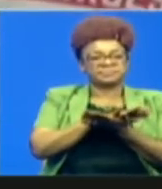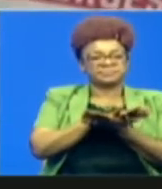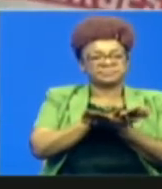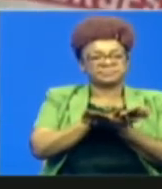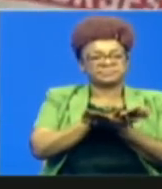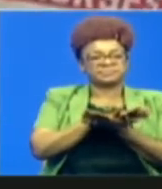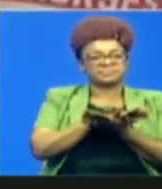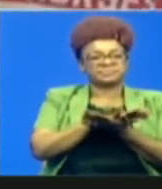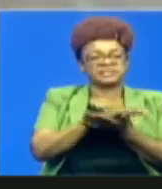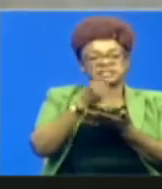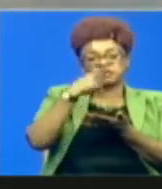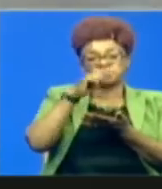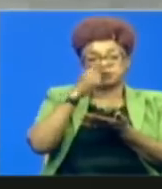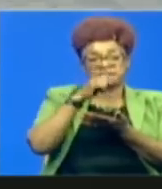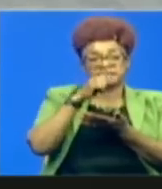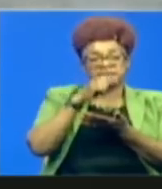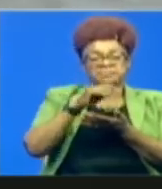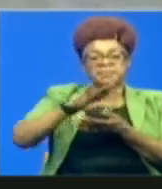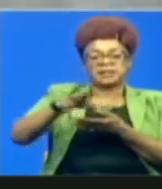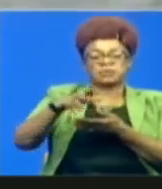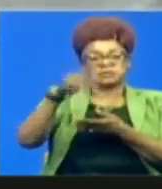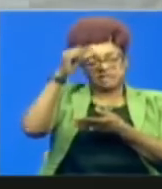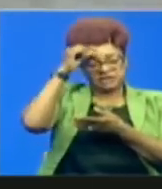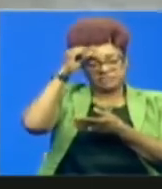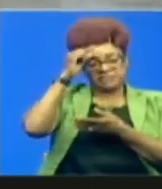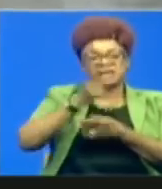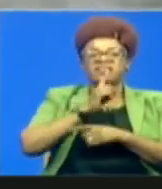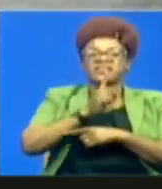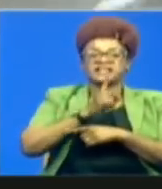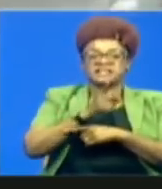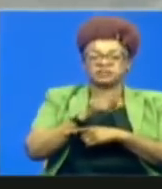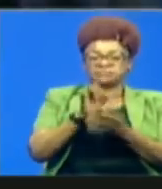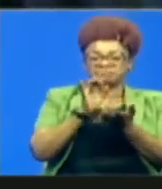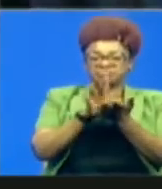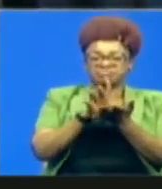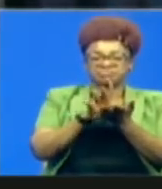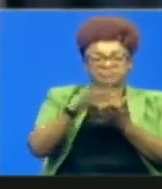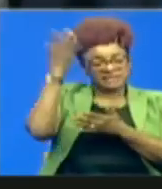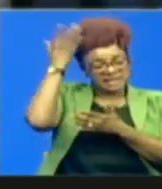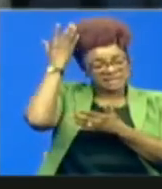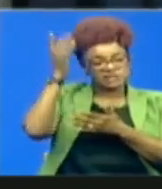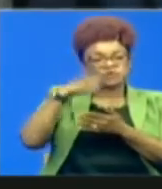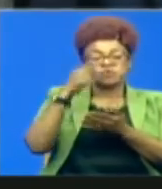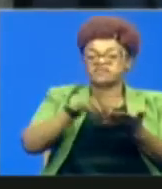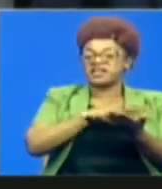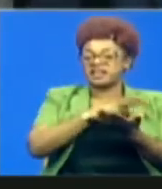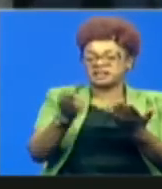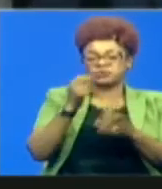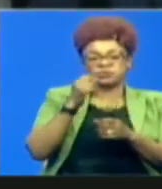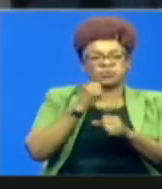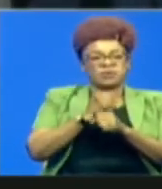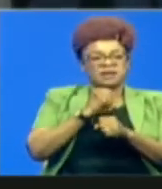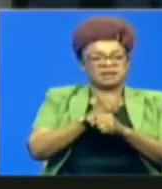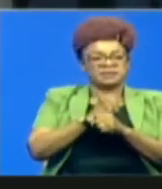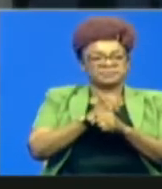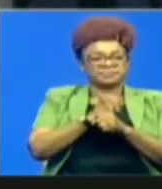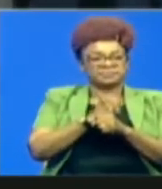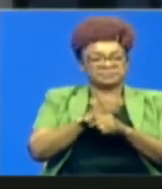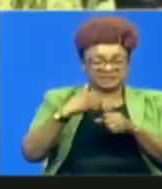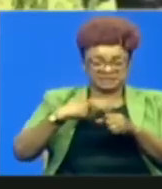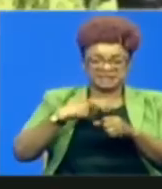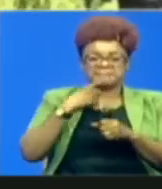Elsewhere in Kitui County, the county government has threatened to fire nurses who failed to report to work. They have deemed the